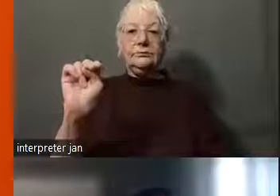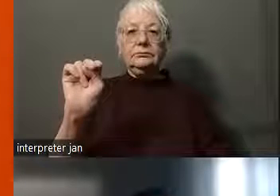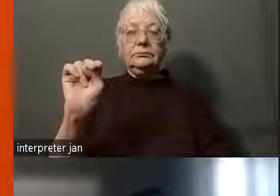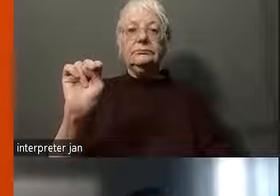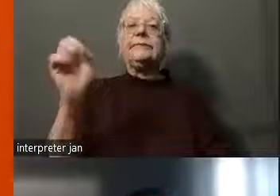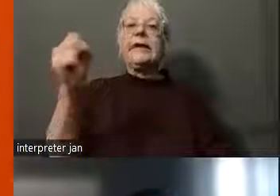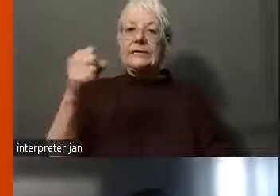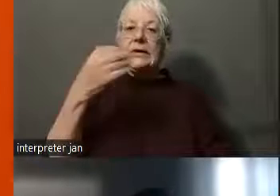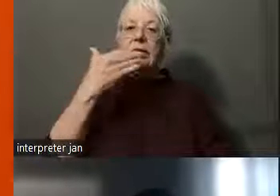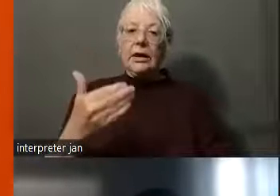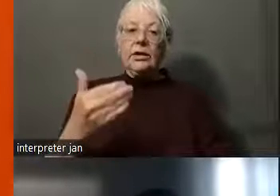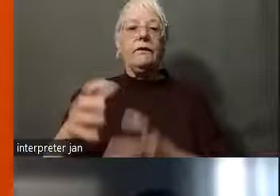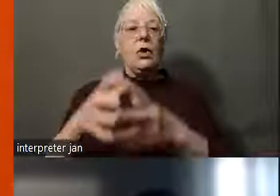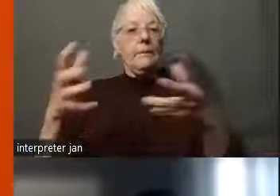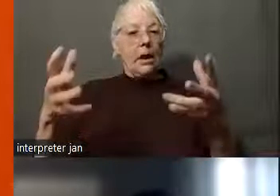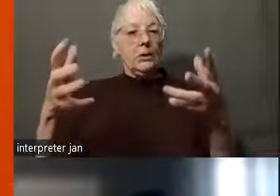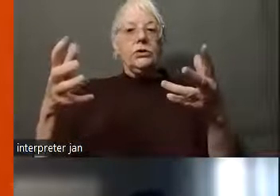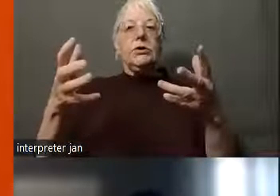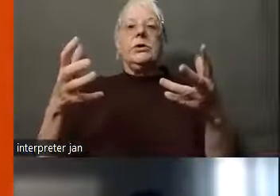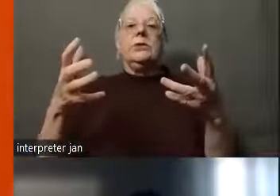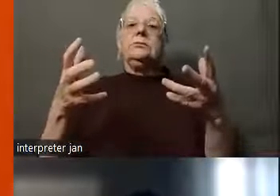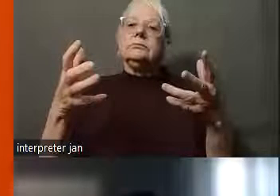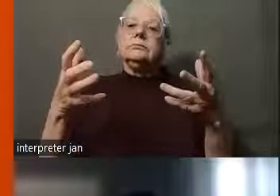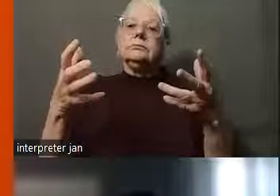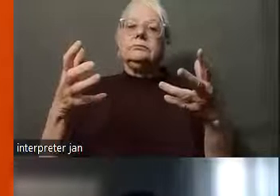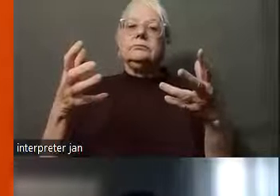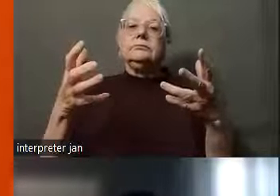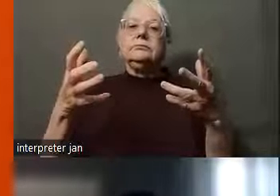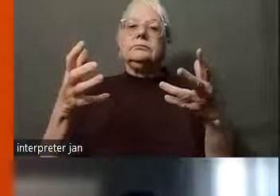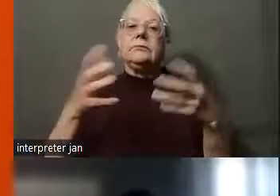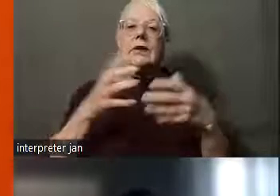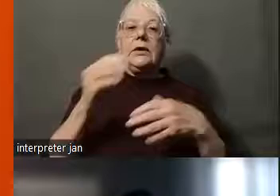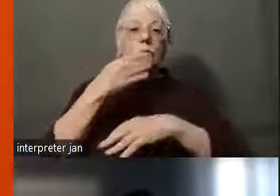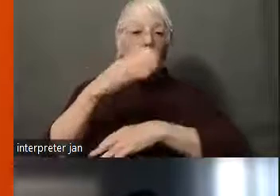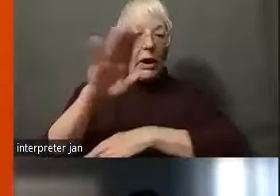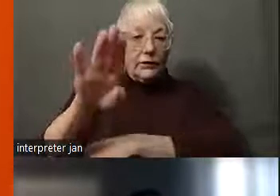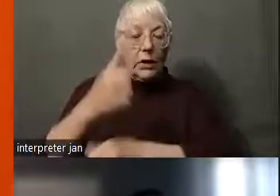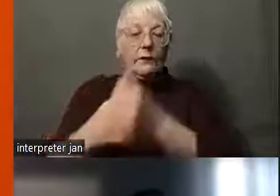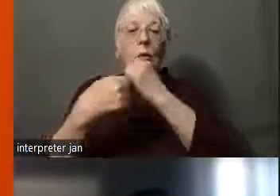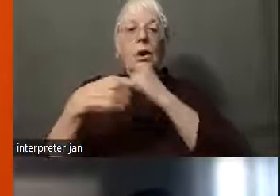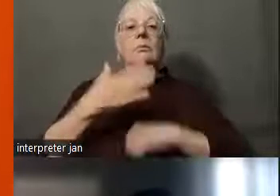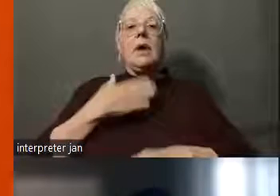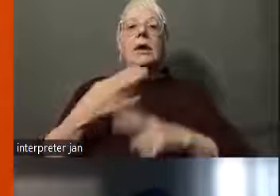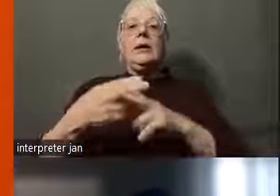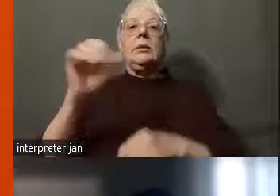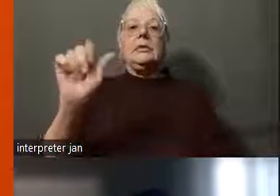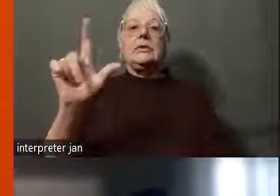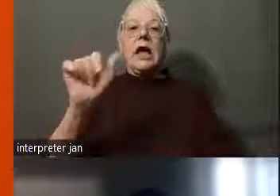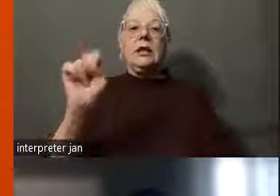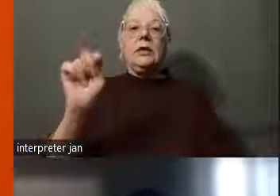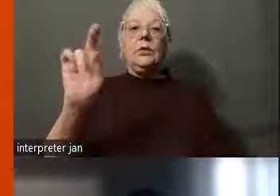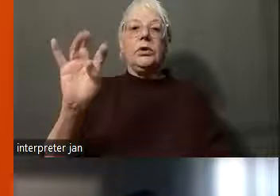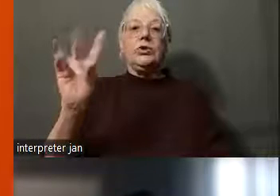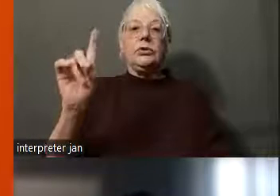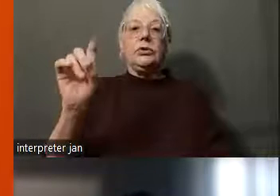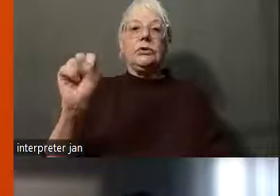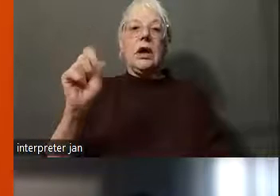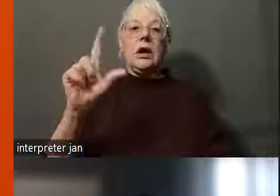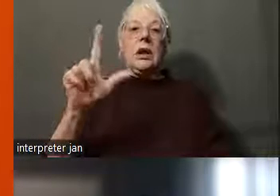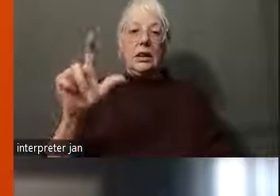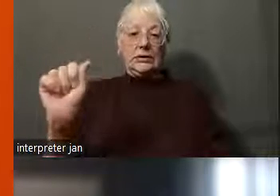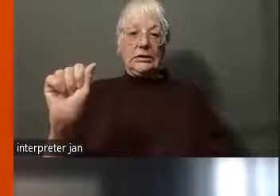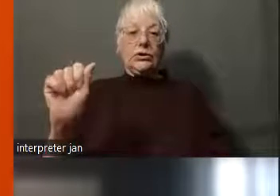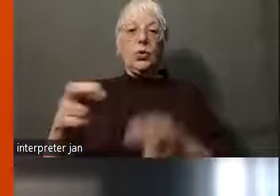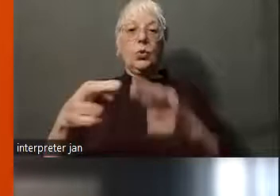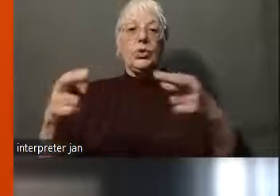Yes, thank you very much. And good afternoon, everyone. My name is Alan Richards. I'm the Los Angeles